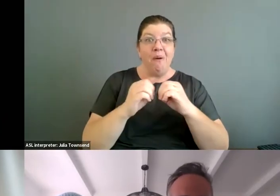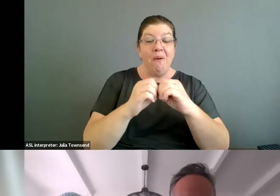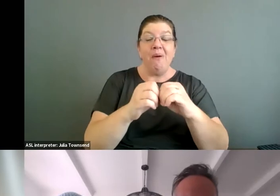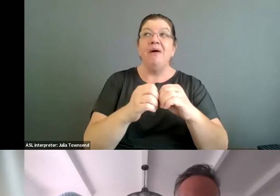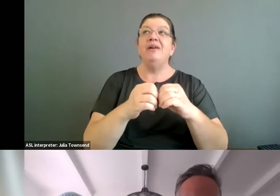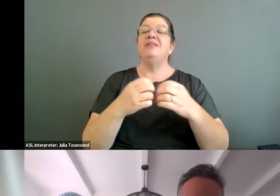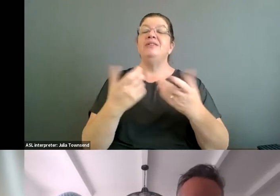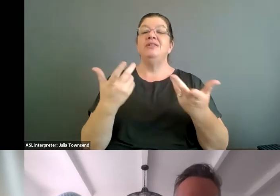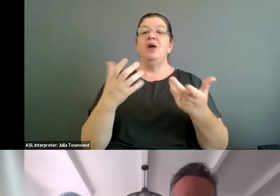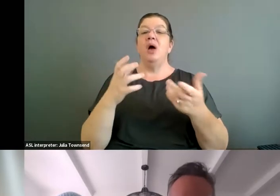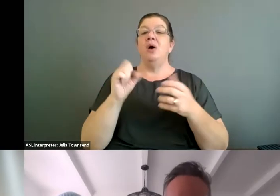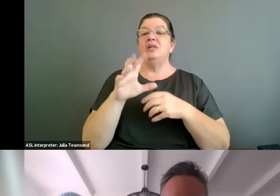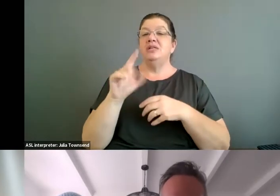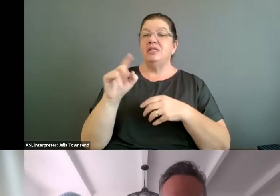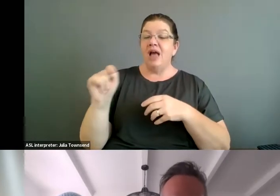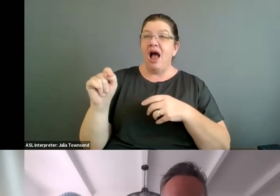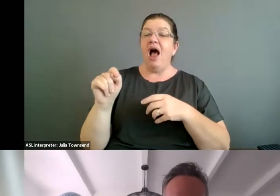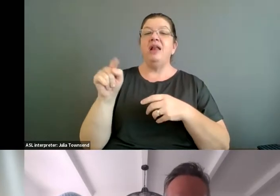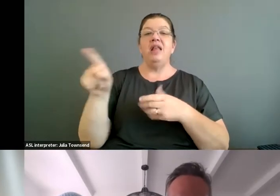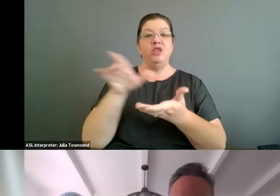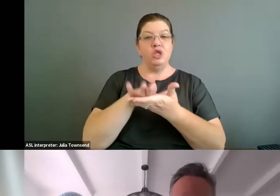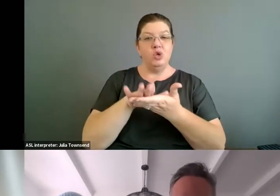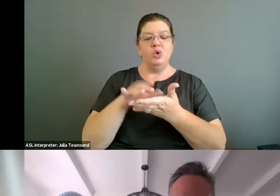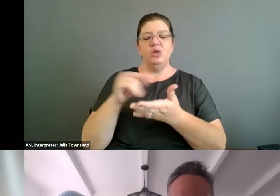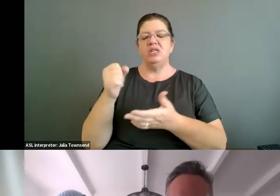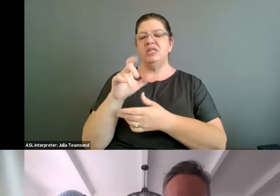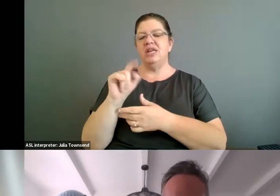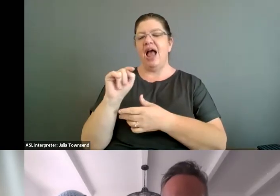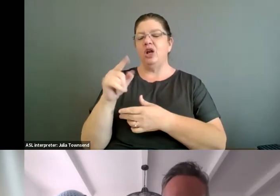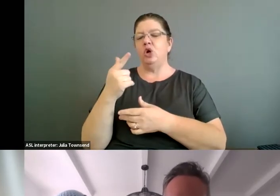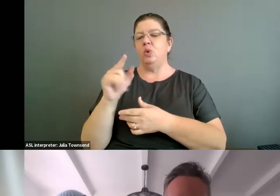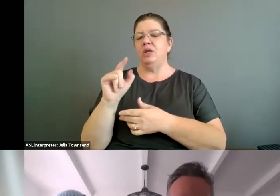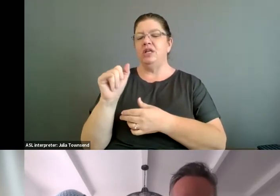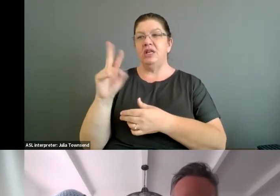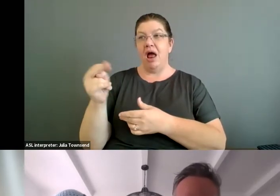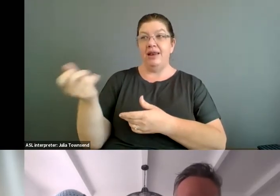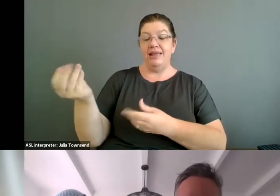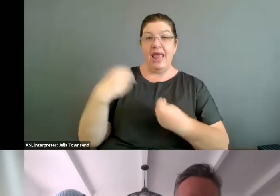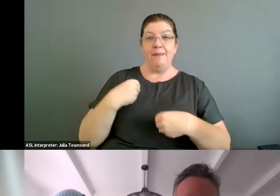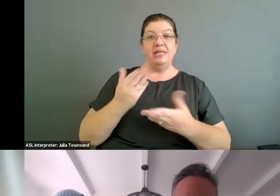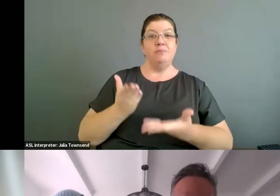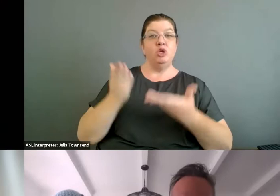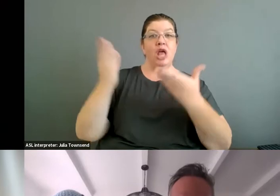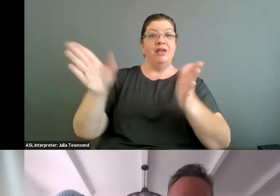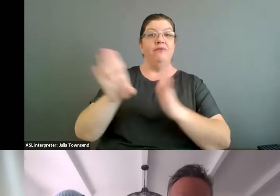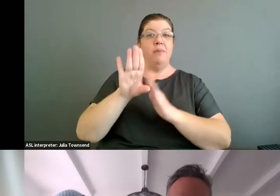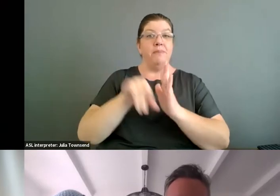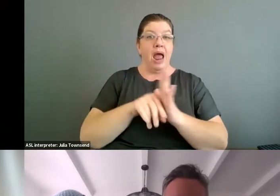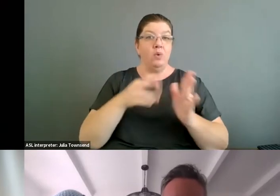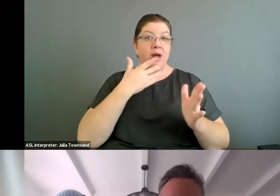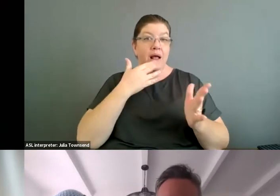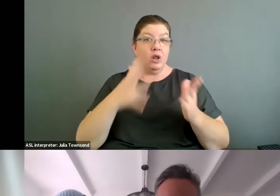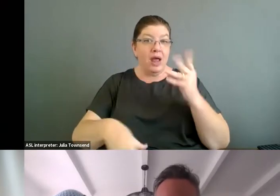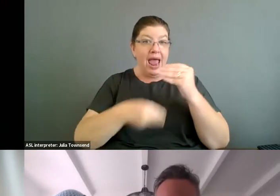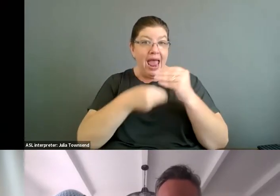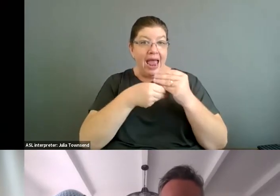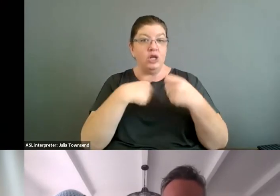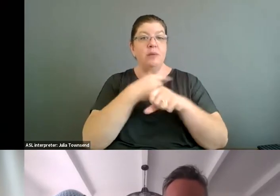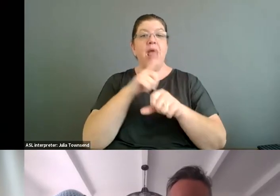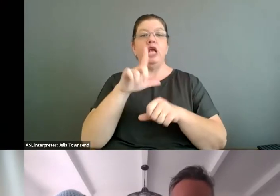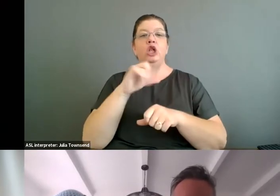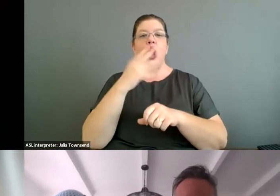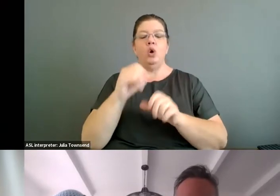Who else? Scott Gutentag at the school gave some suggestions for adding background color to kind of help the logos pop, and also